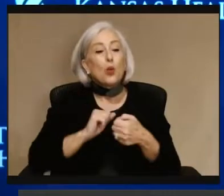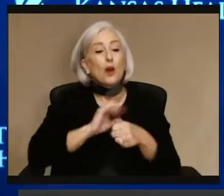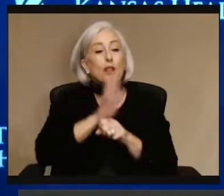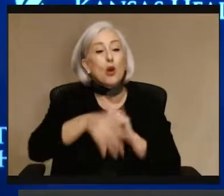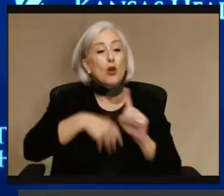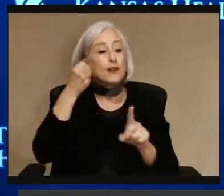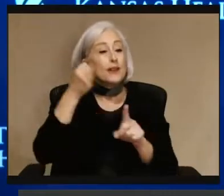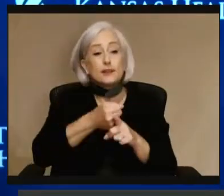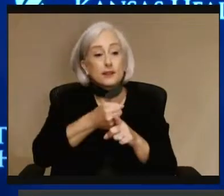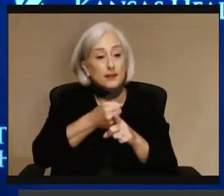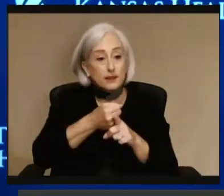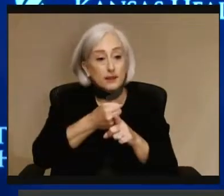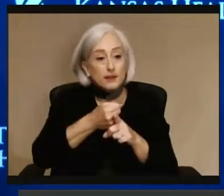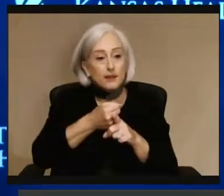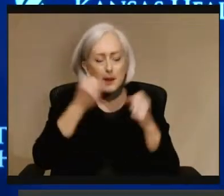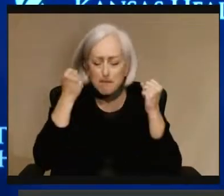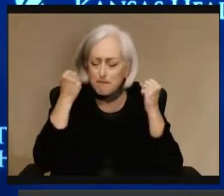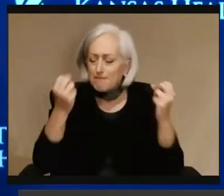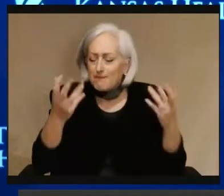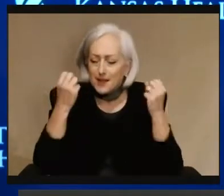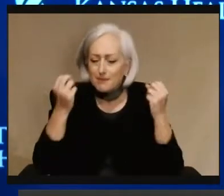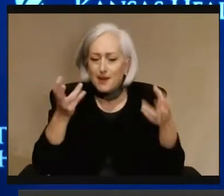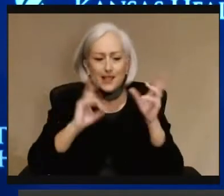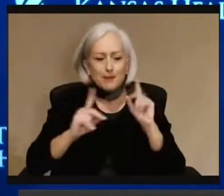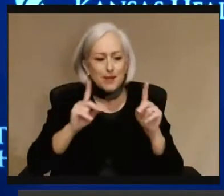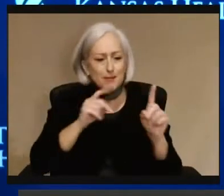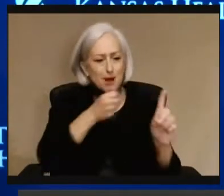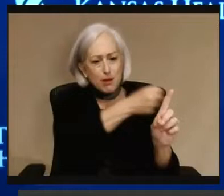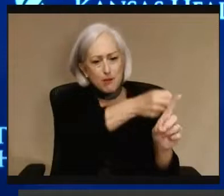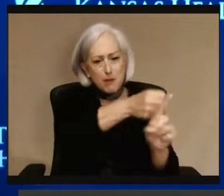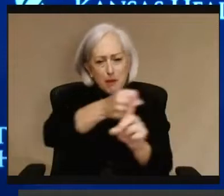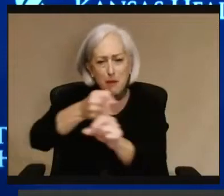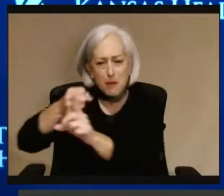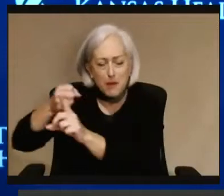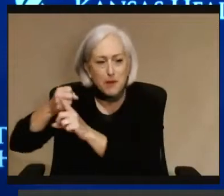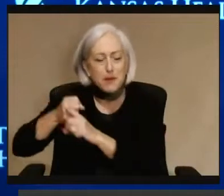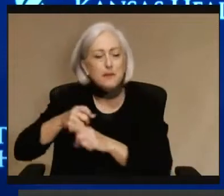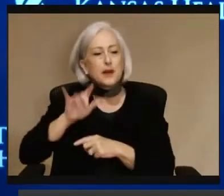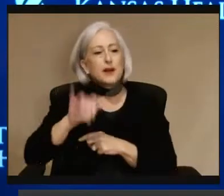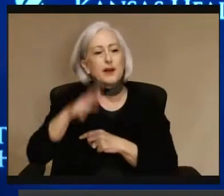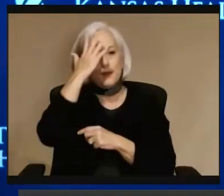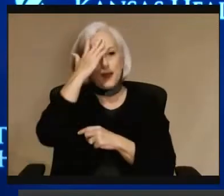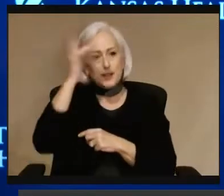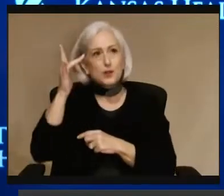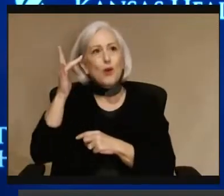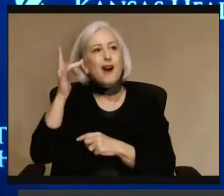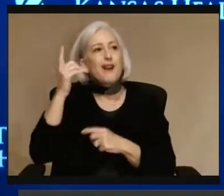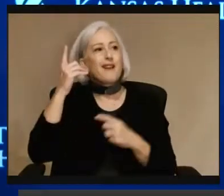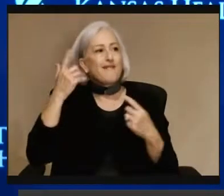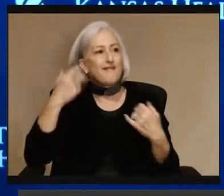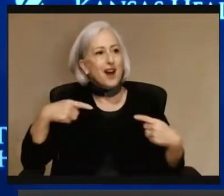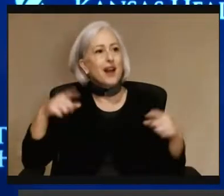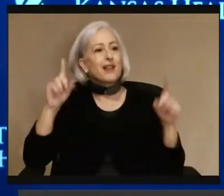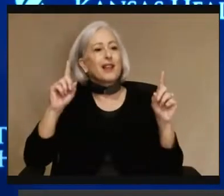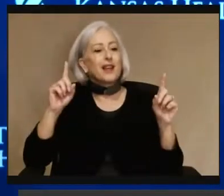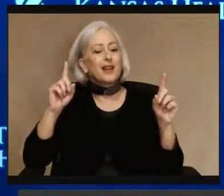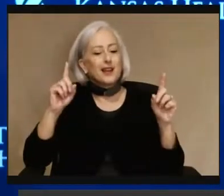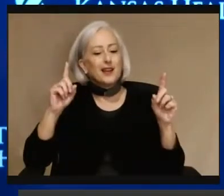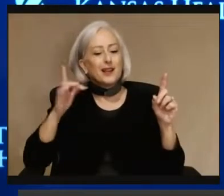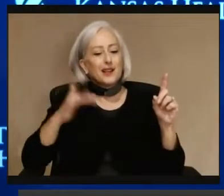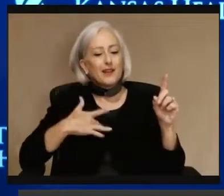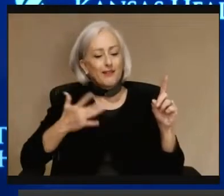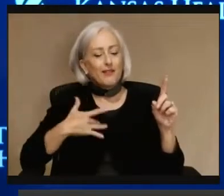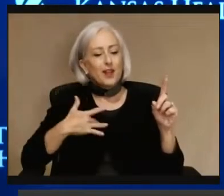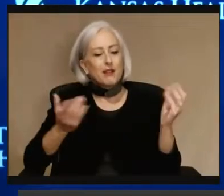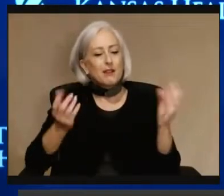occurs, that's where you're allowed essentially to have this conversation. It now is able to be brought up to the surface